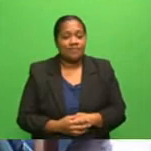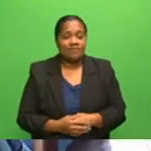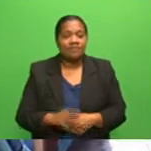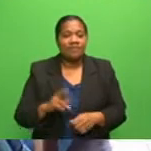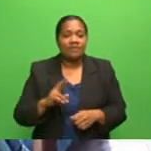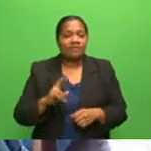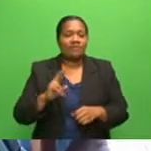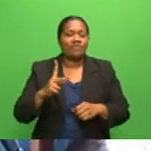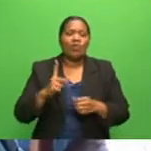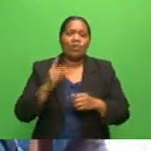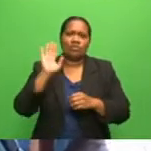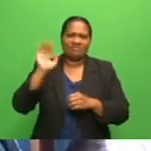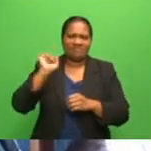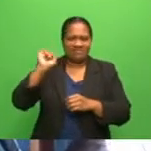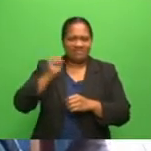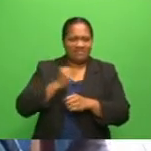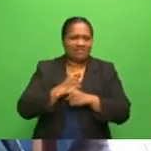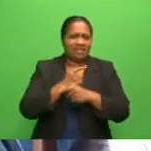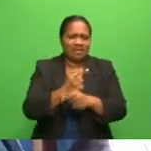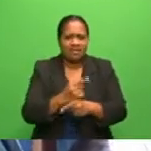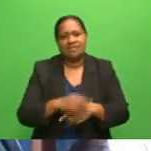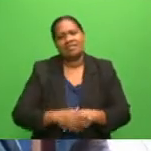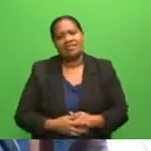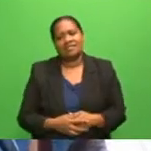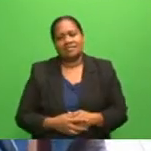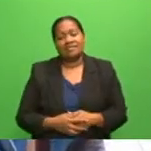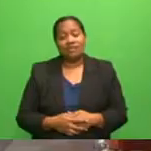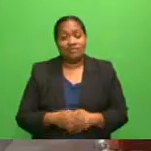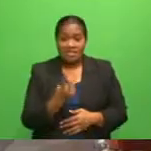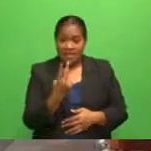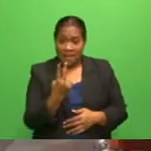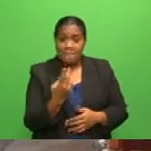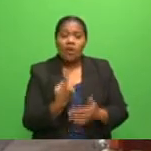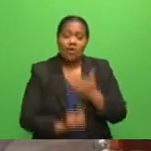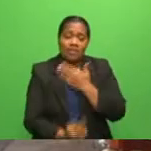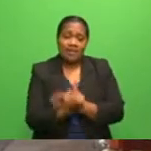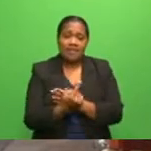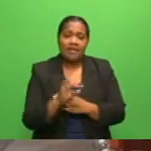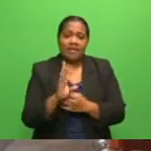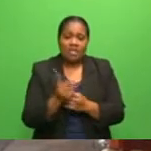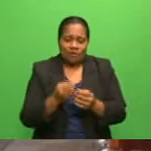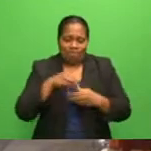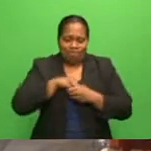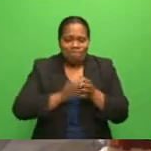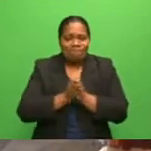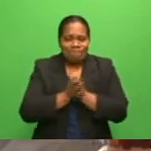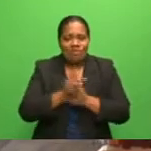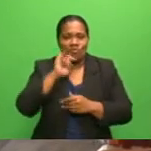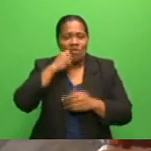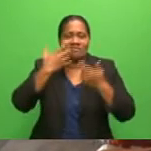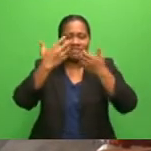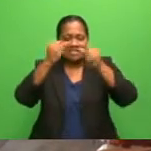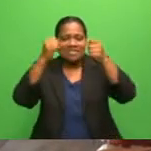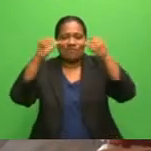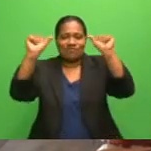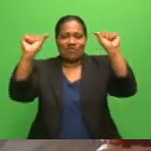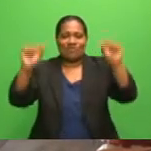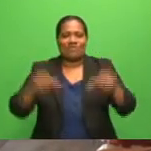today. But the couple was also determined that they will be successful. What kept us going